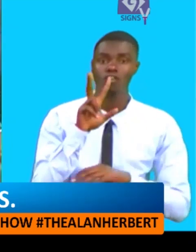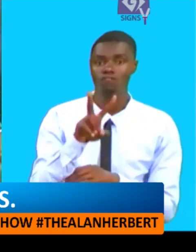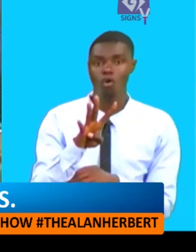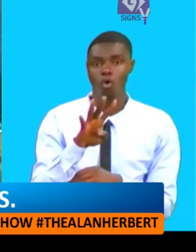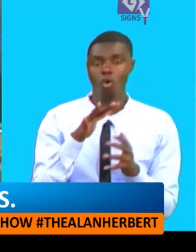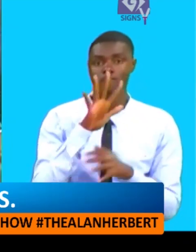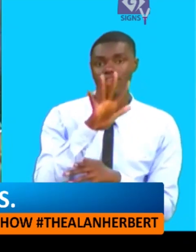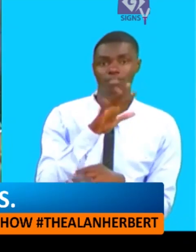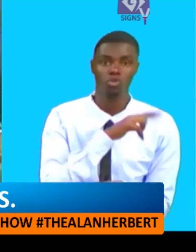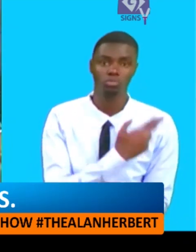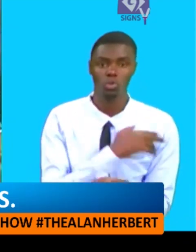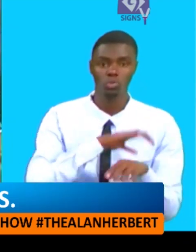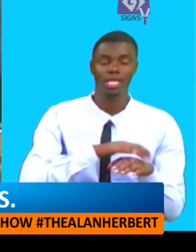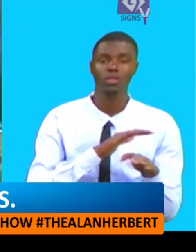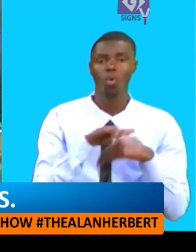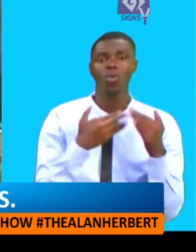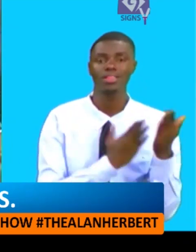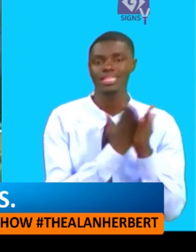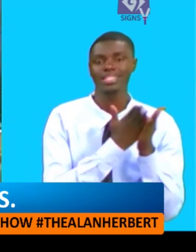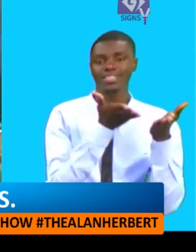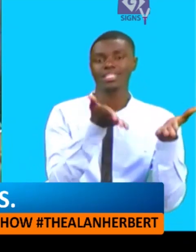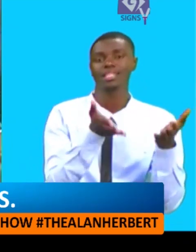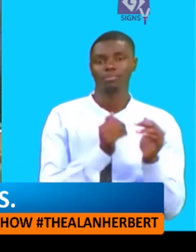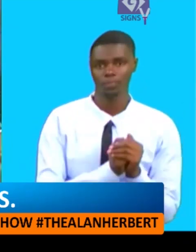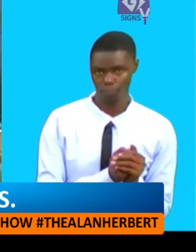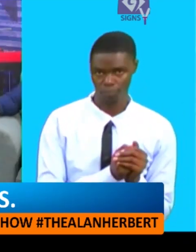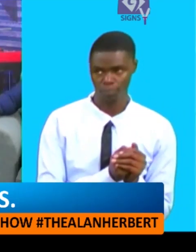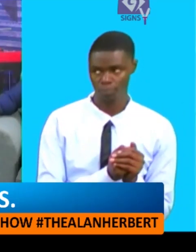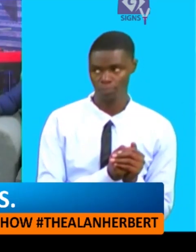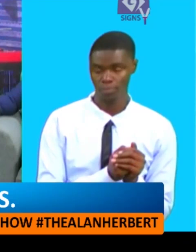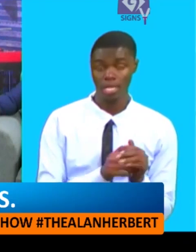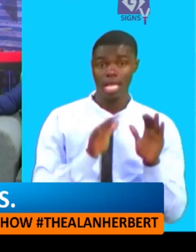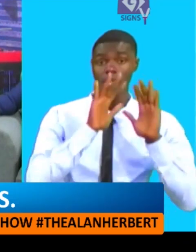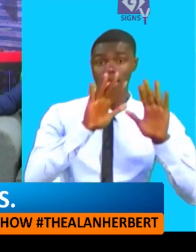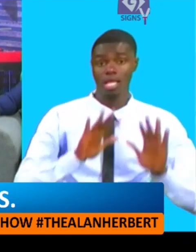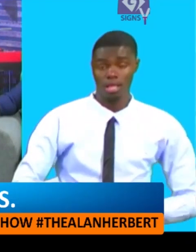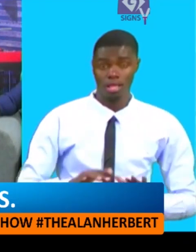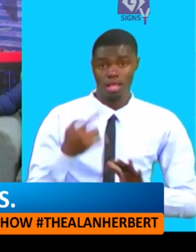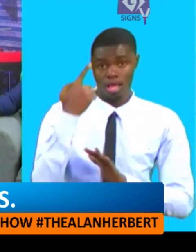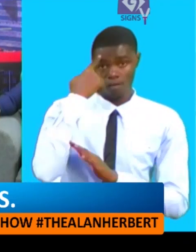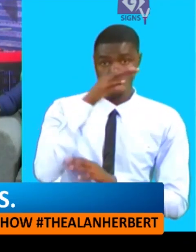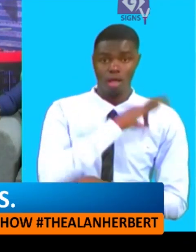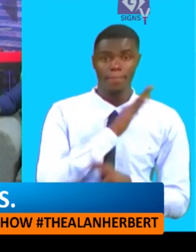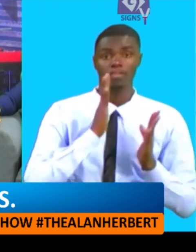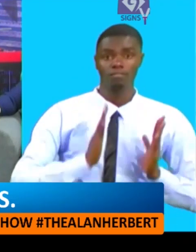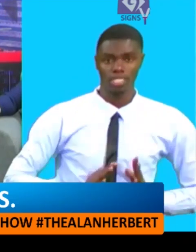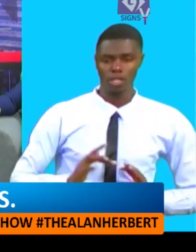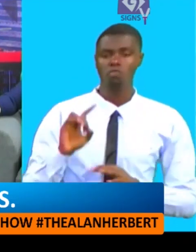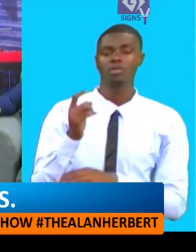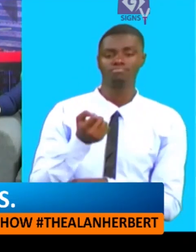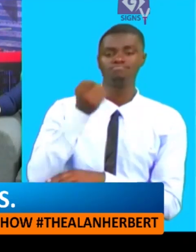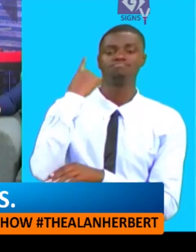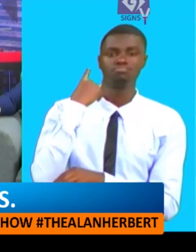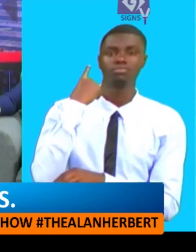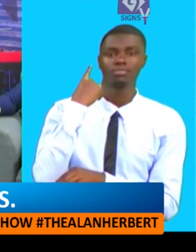hospital. You'll be able to get all the services there. So it is important for a beneficiary to first